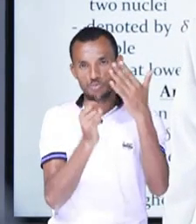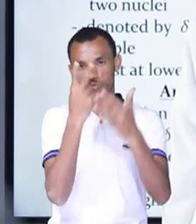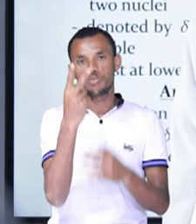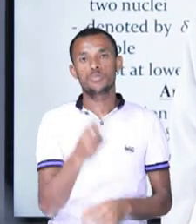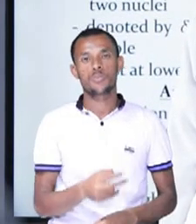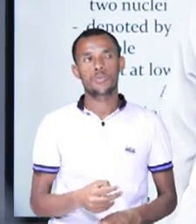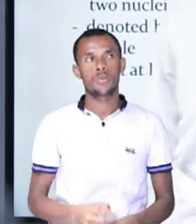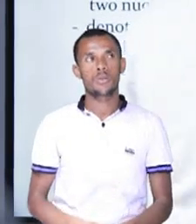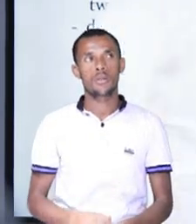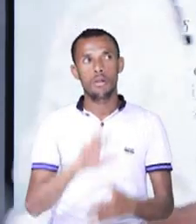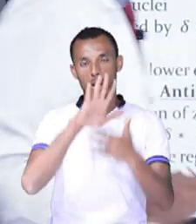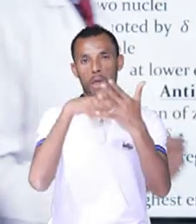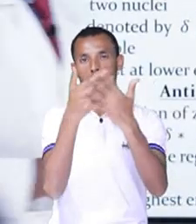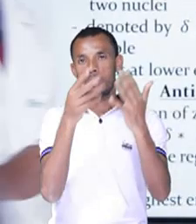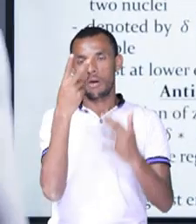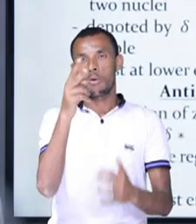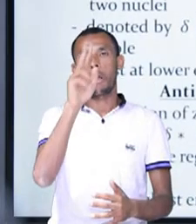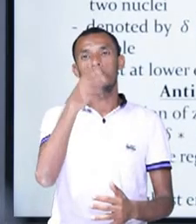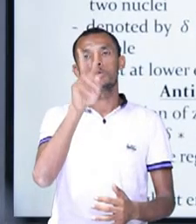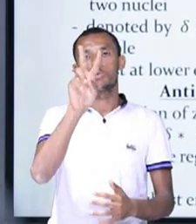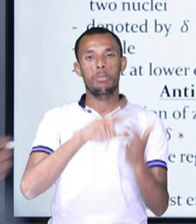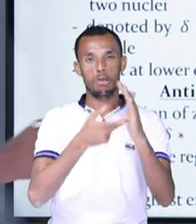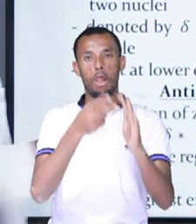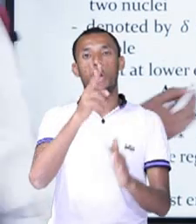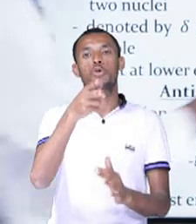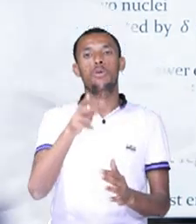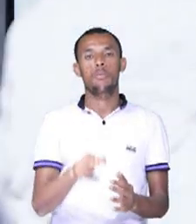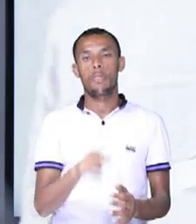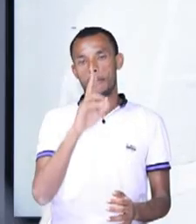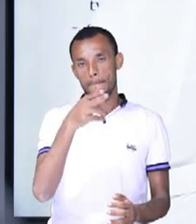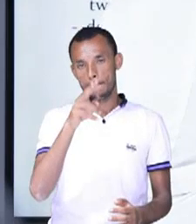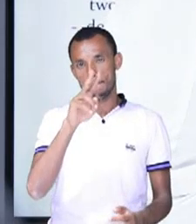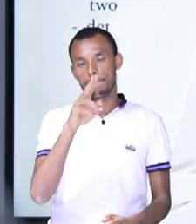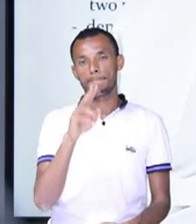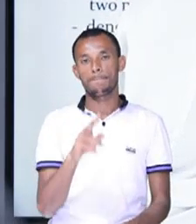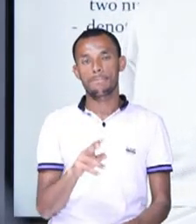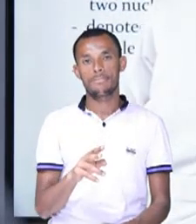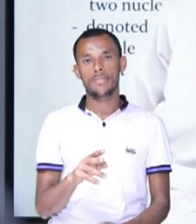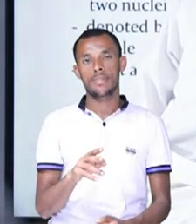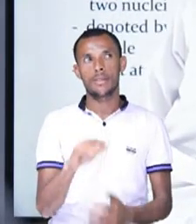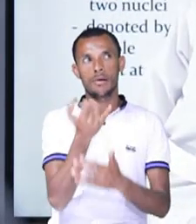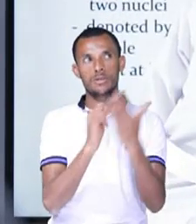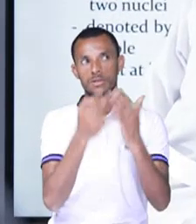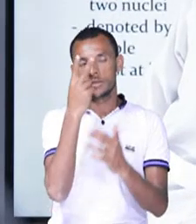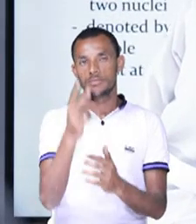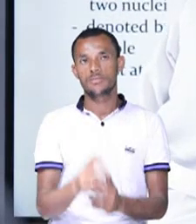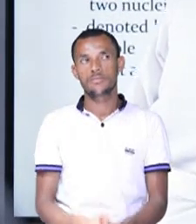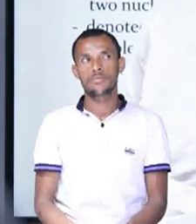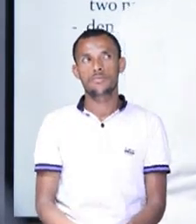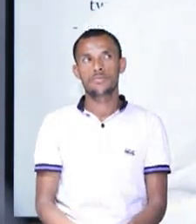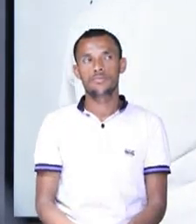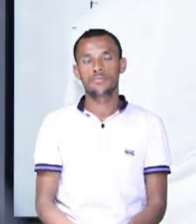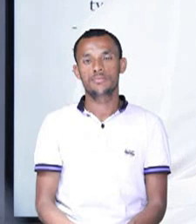H2. You know H2, hydrogen molecule. Look, diagrammatic forms of